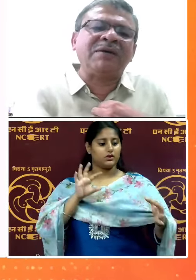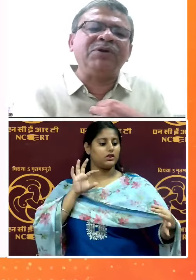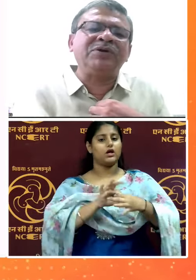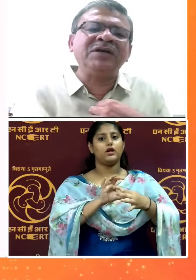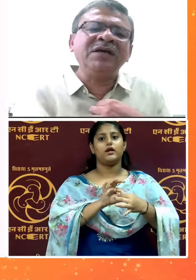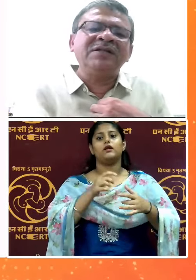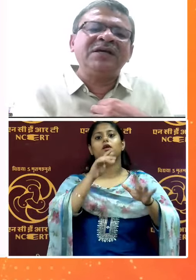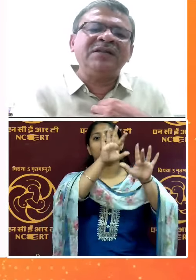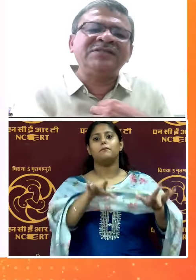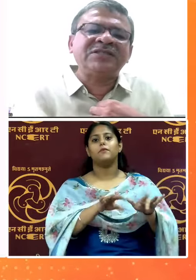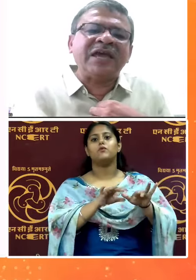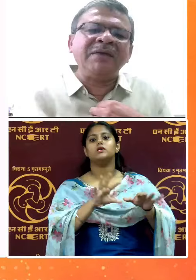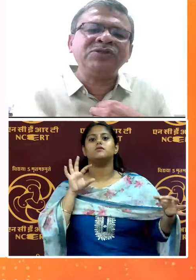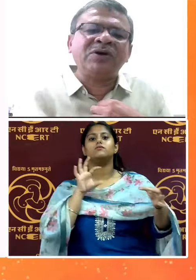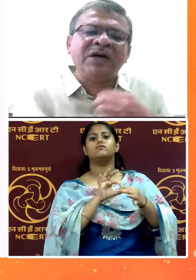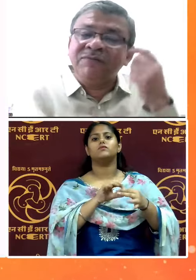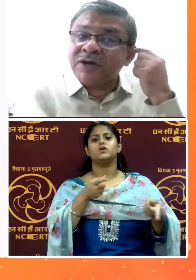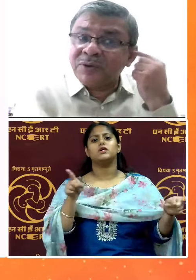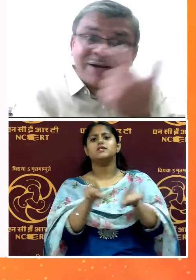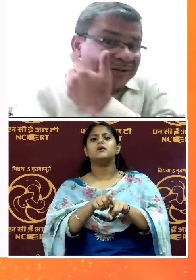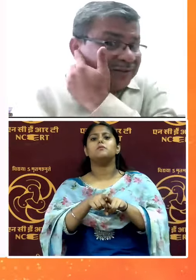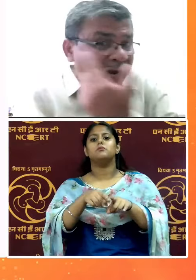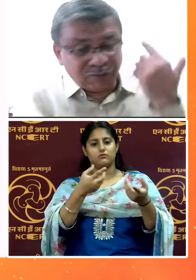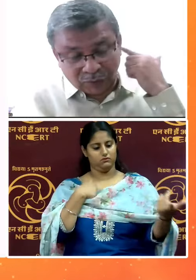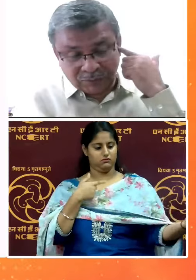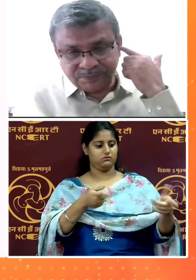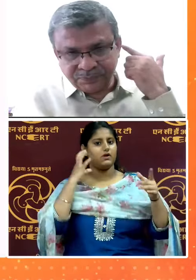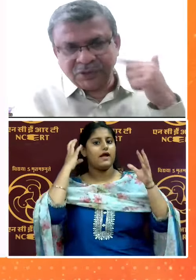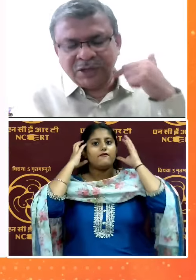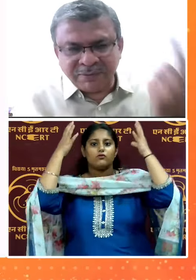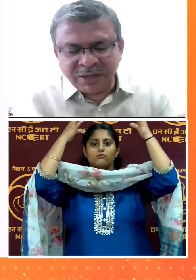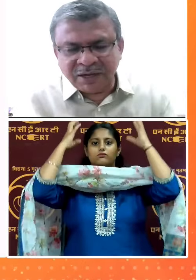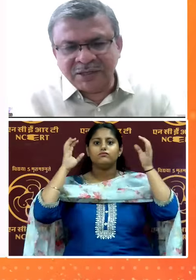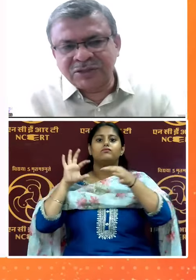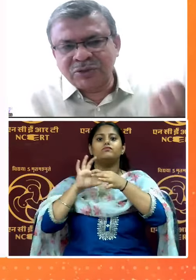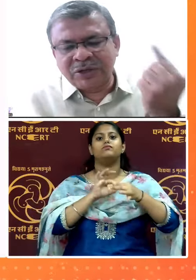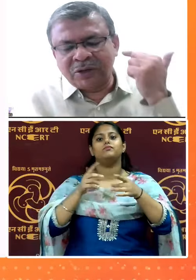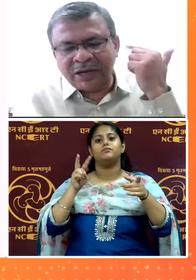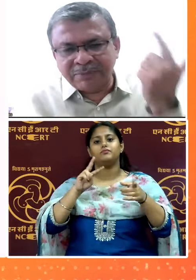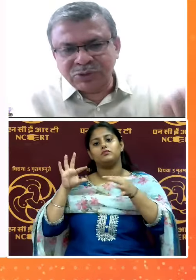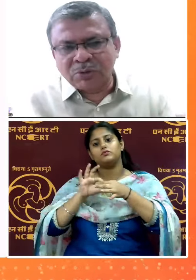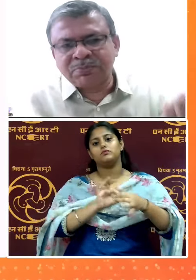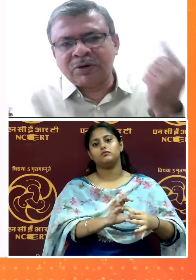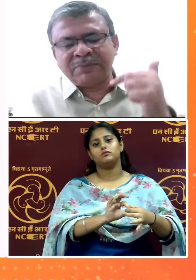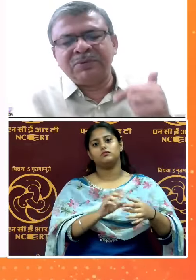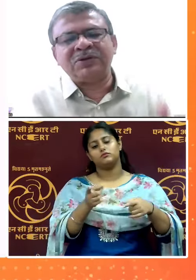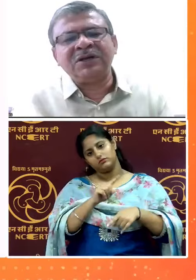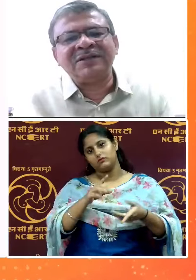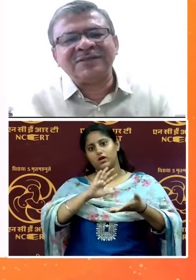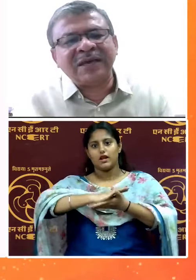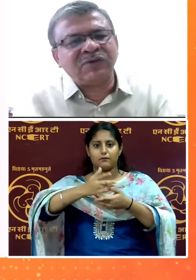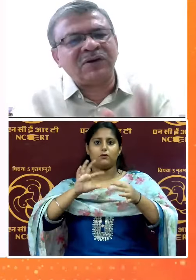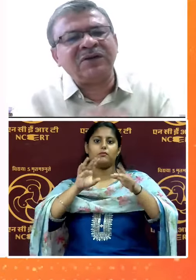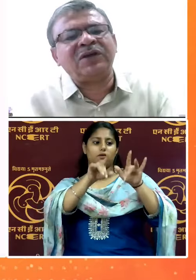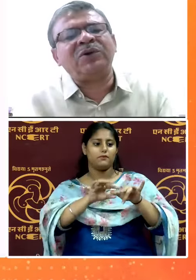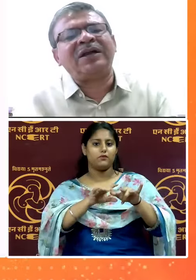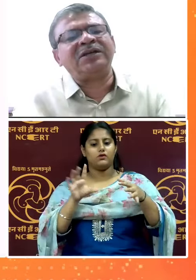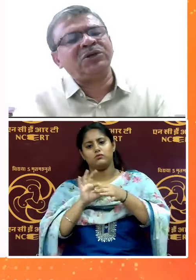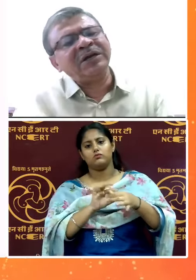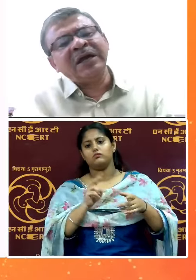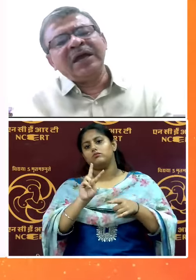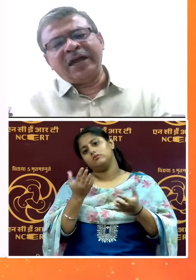the computer in the same socket where you connect the headphone. It can be connected to your laptop or computer in the same socket